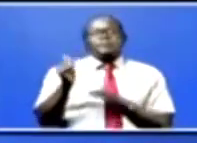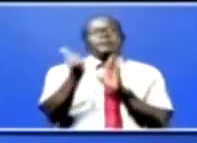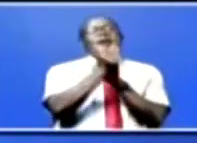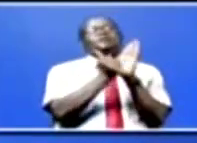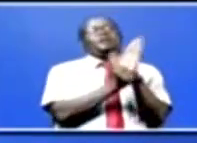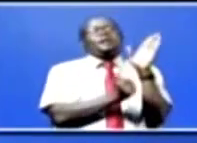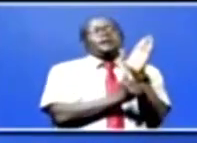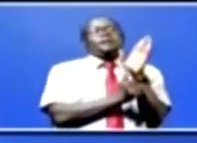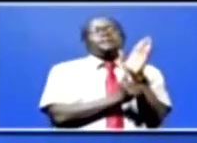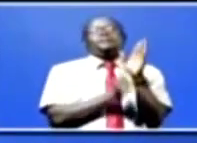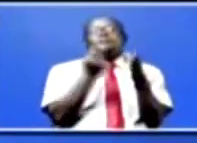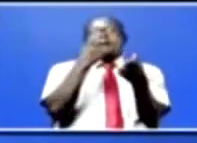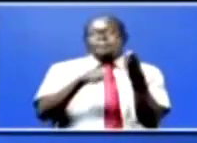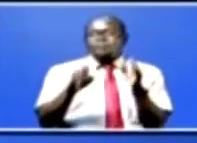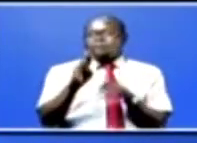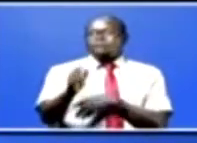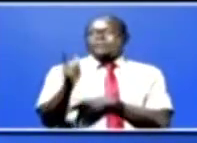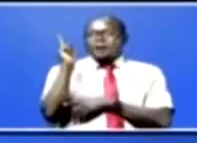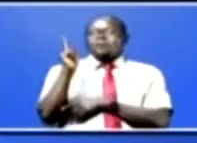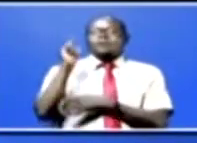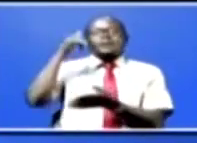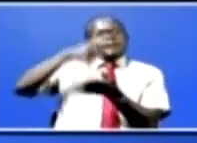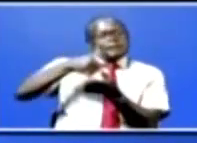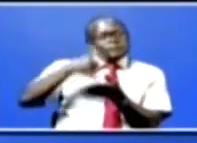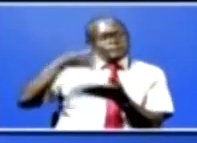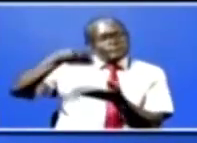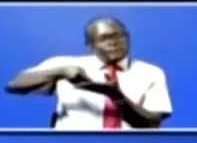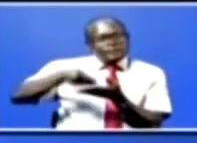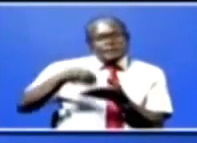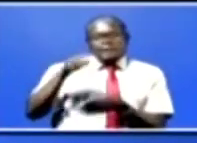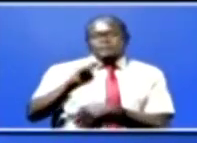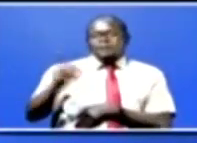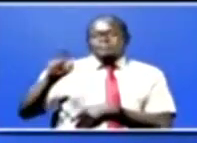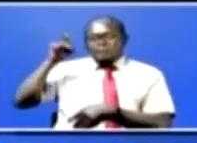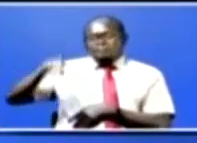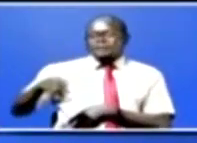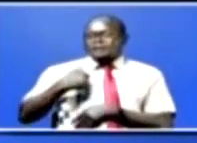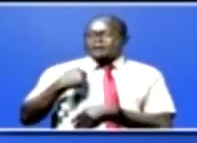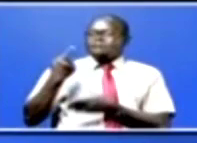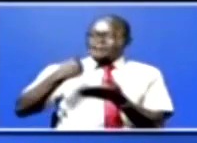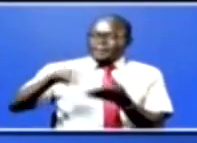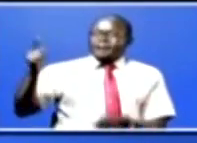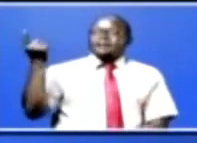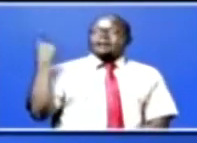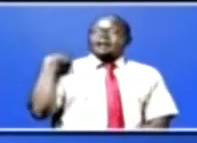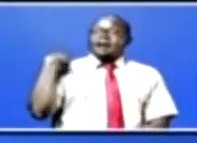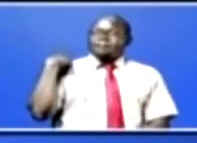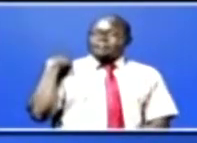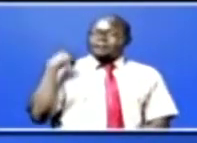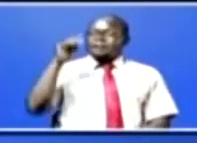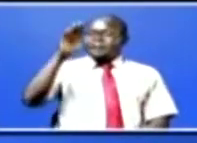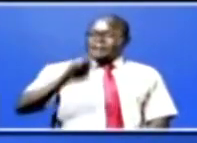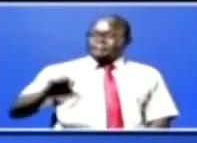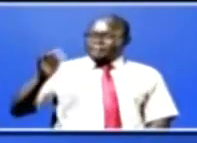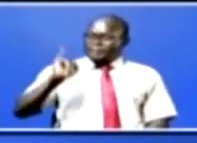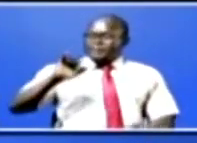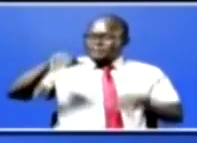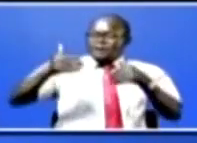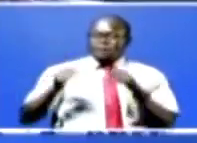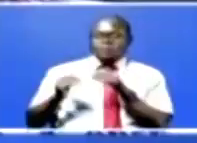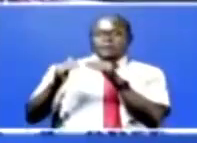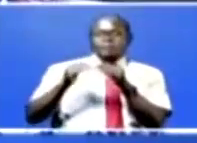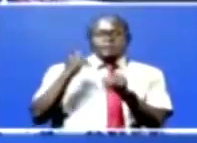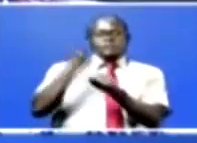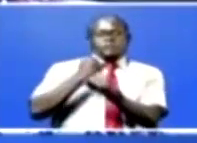agenda, pass bills, including the finance bill, you need numbers inside the house. That's how democracy